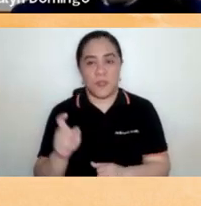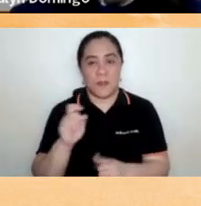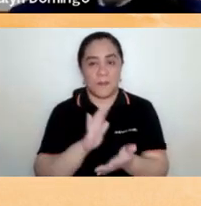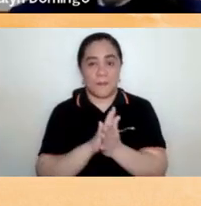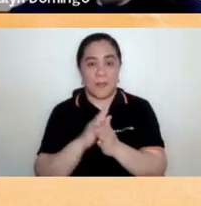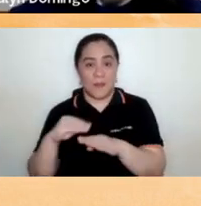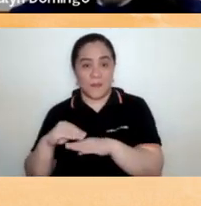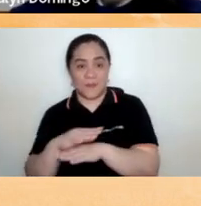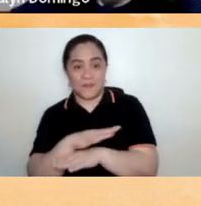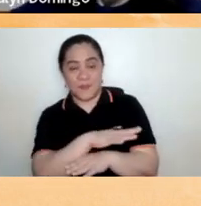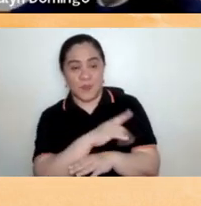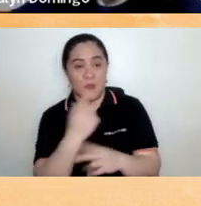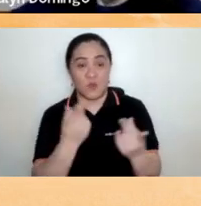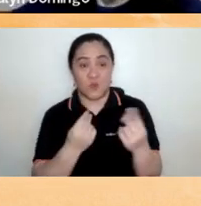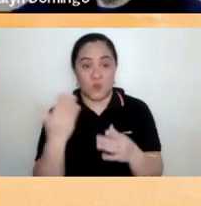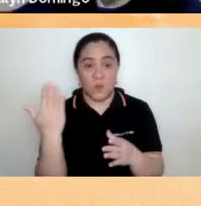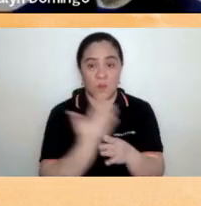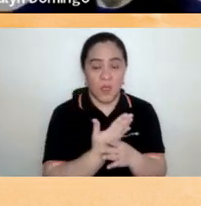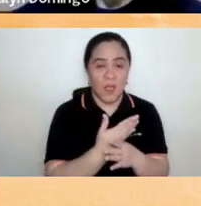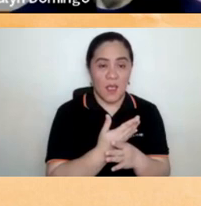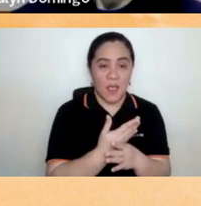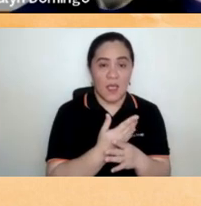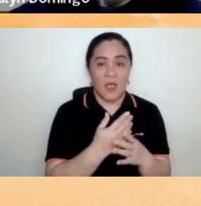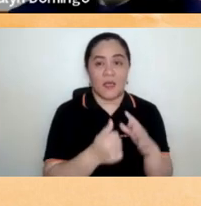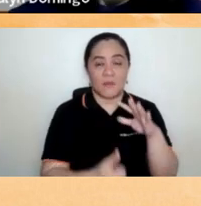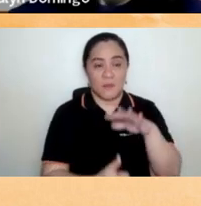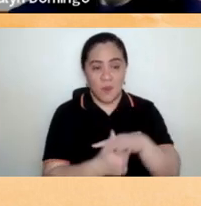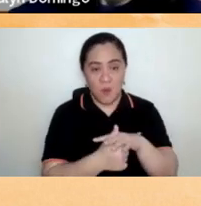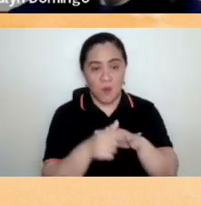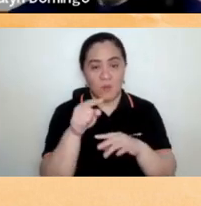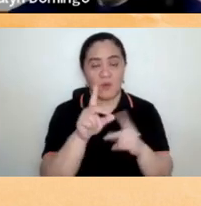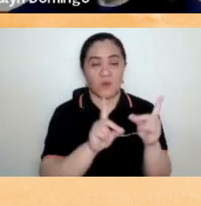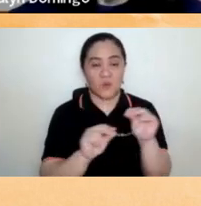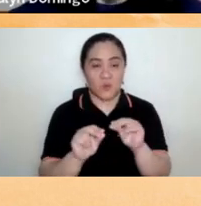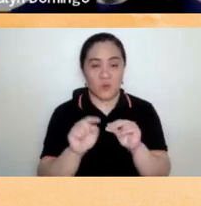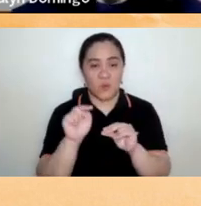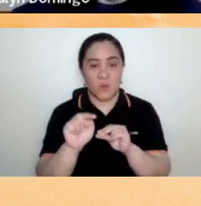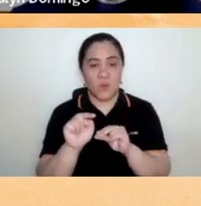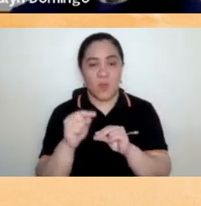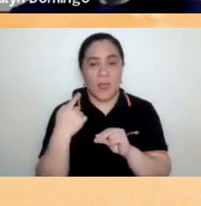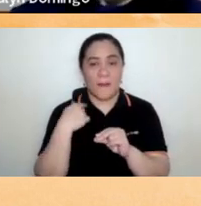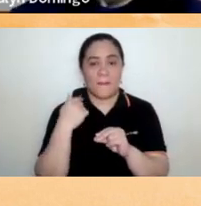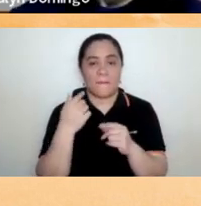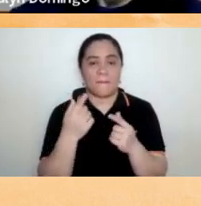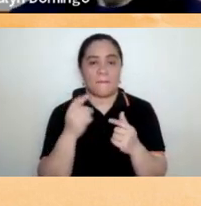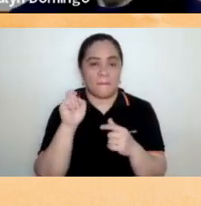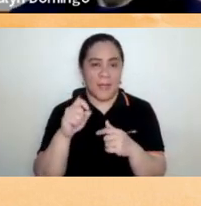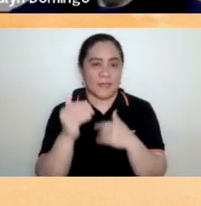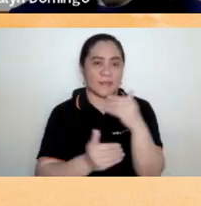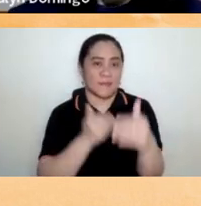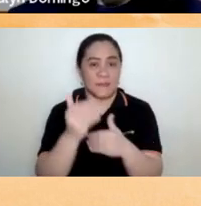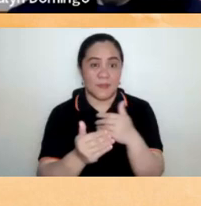effects of these interventions, it's very important to be intentional about doing them constantly and